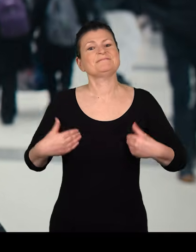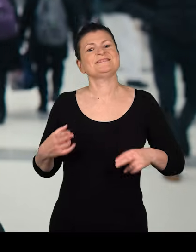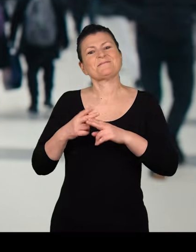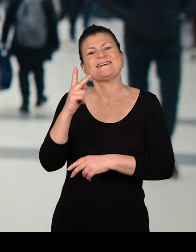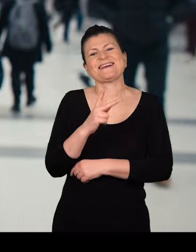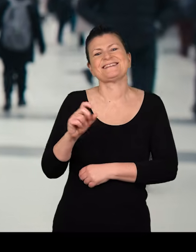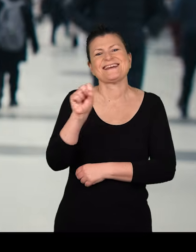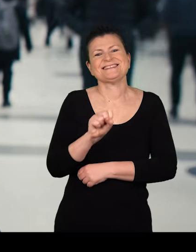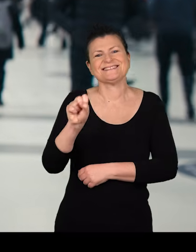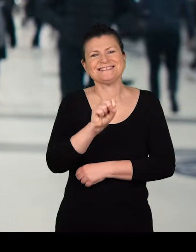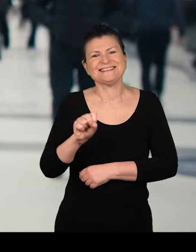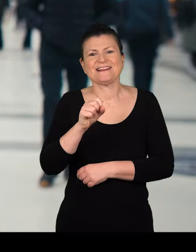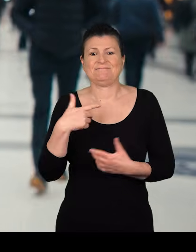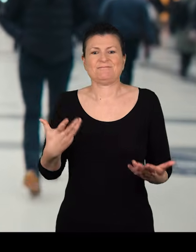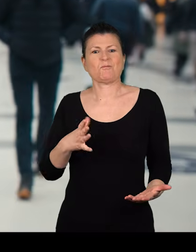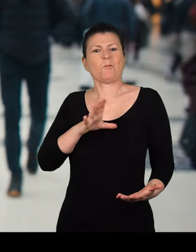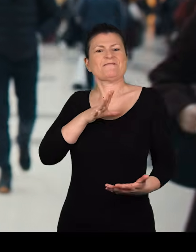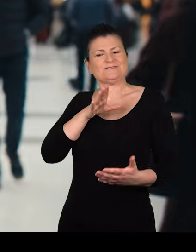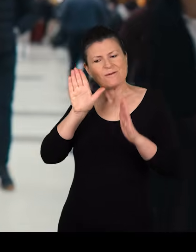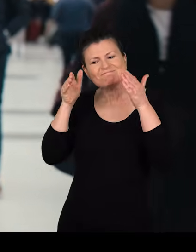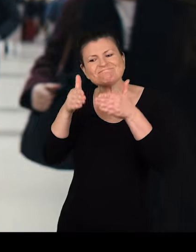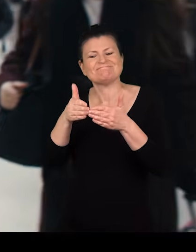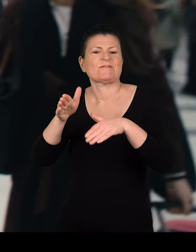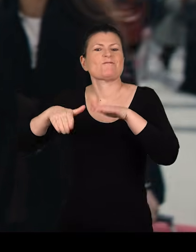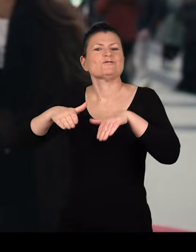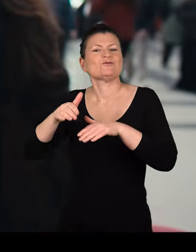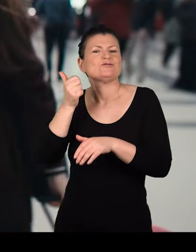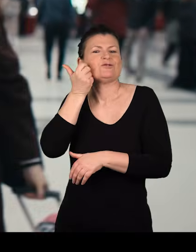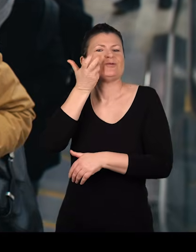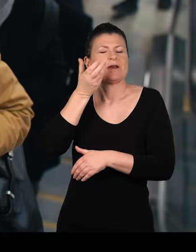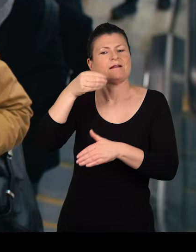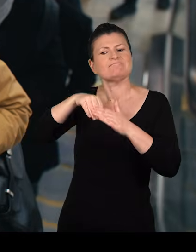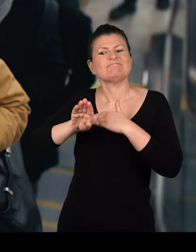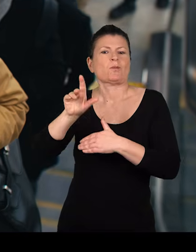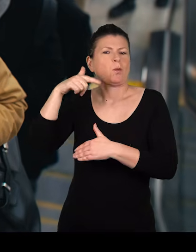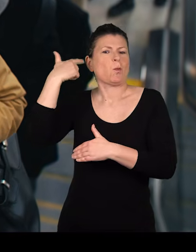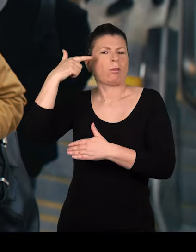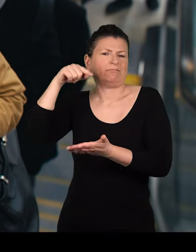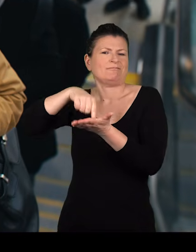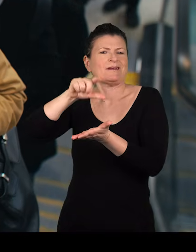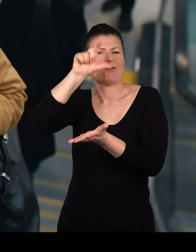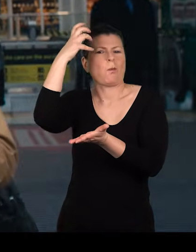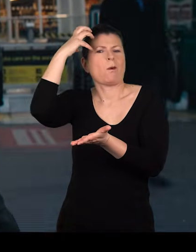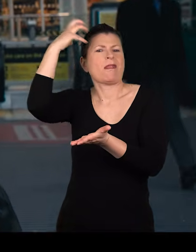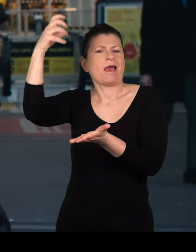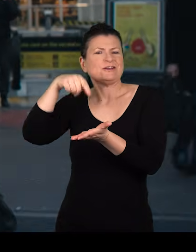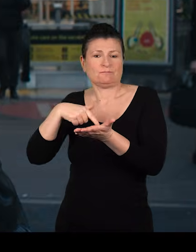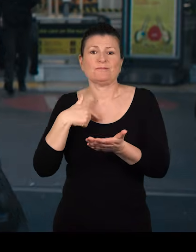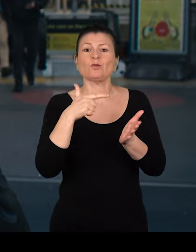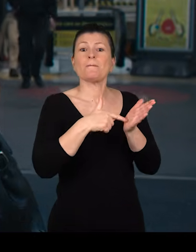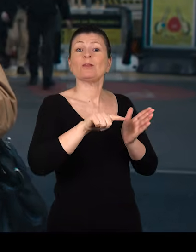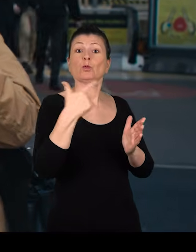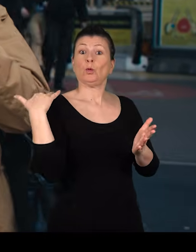My name's Karen Steele. I'm a Professor of Sensory Function at King's College London, and I run the Genetics of Deafness